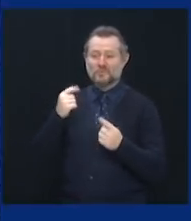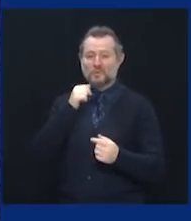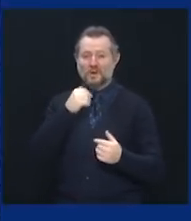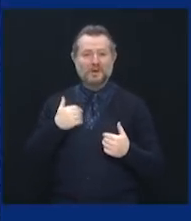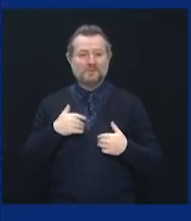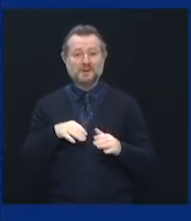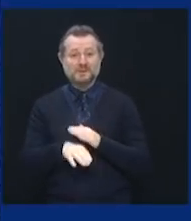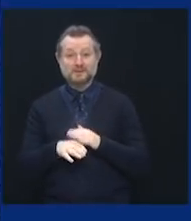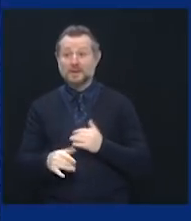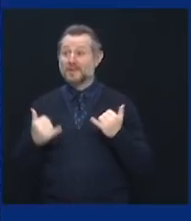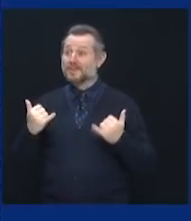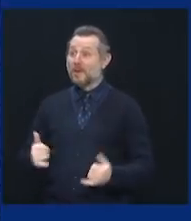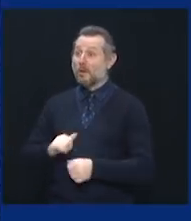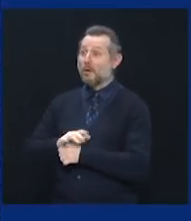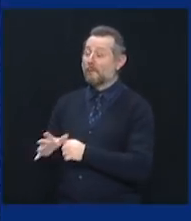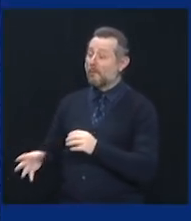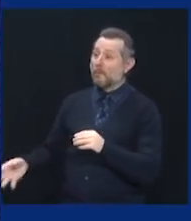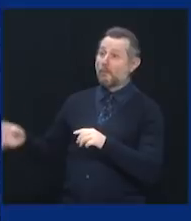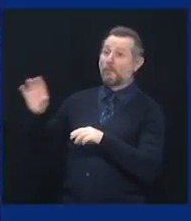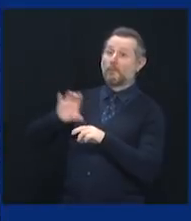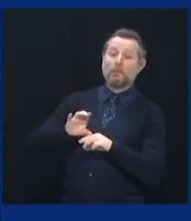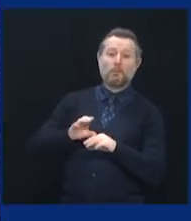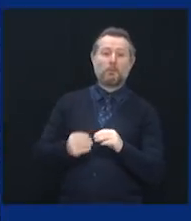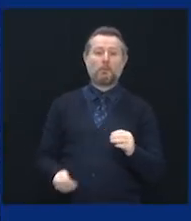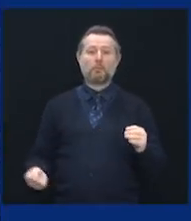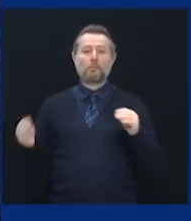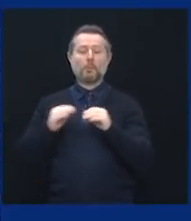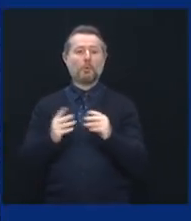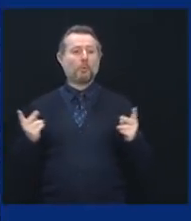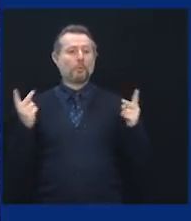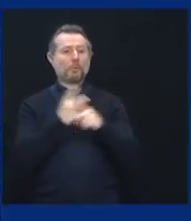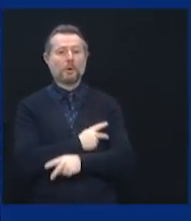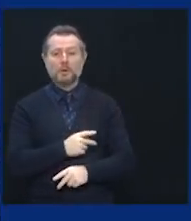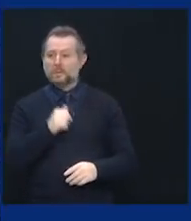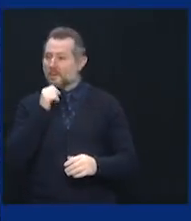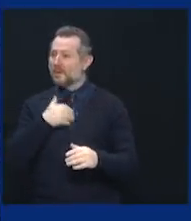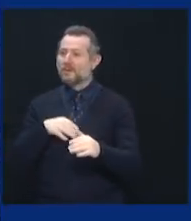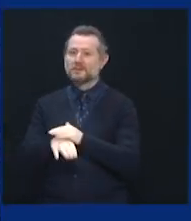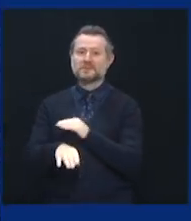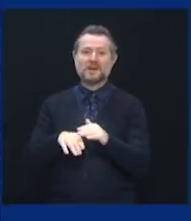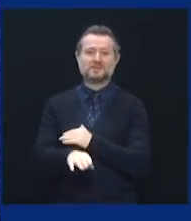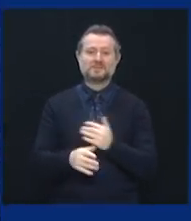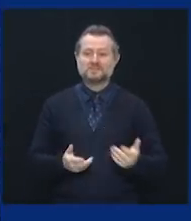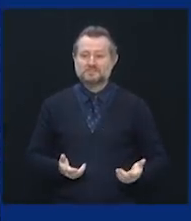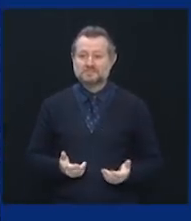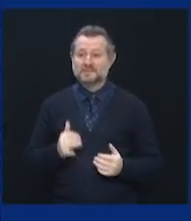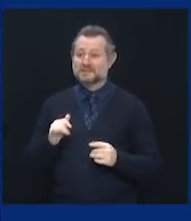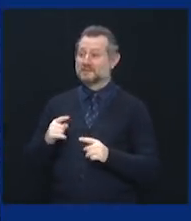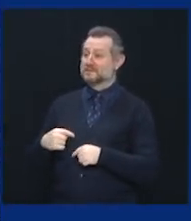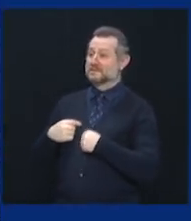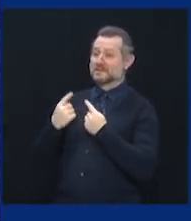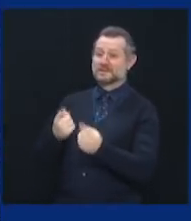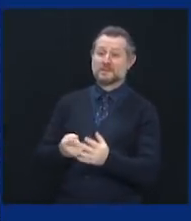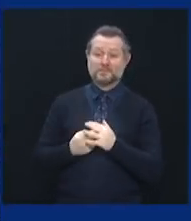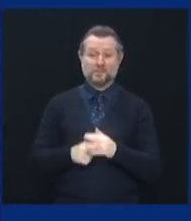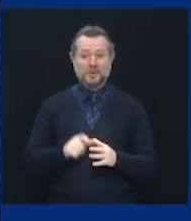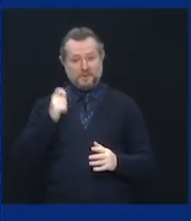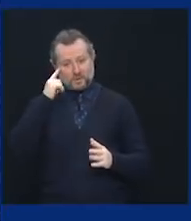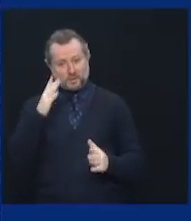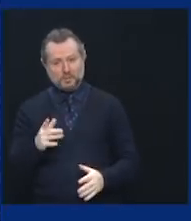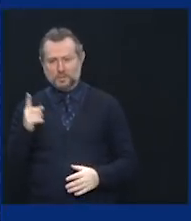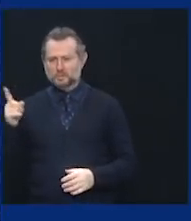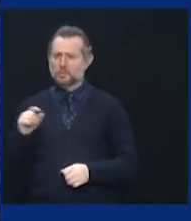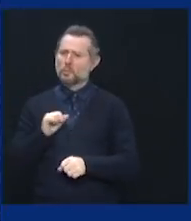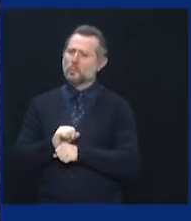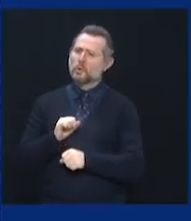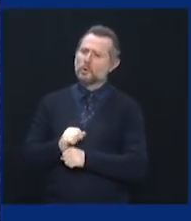extraordinary circumstances. And as Congresswoman Clarke has indicated from the very beginning, the governor has worked closely